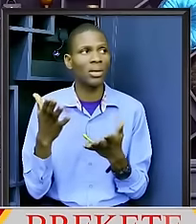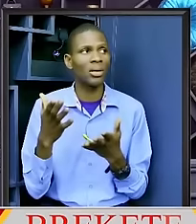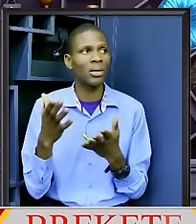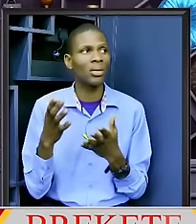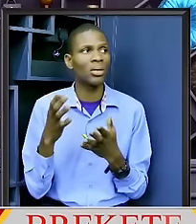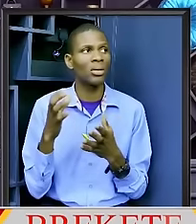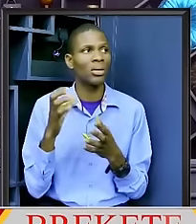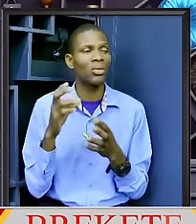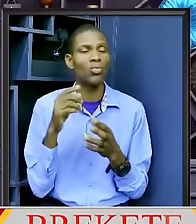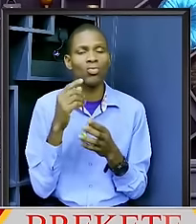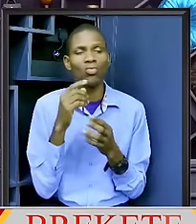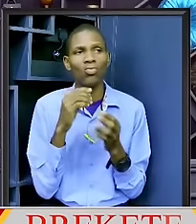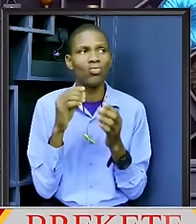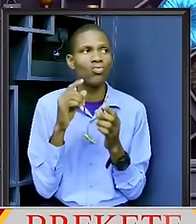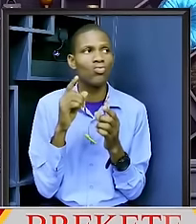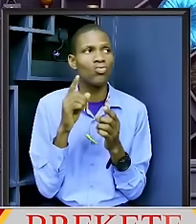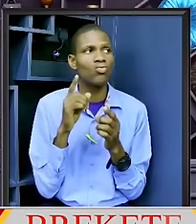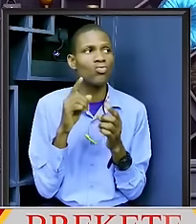around.